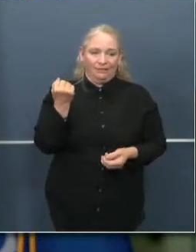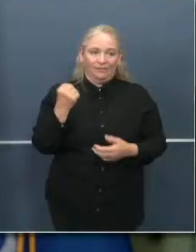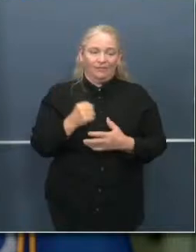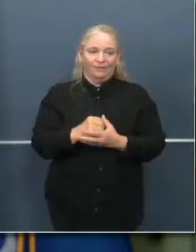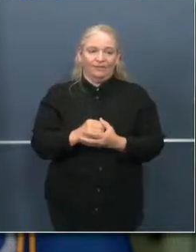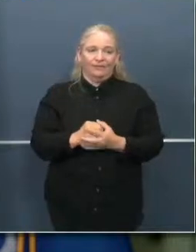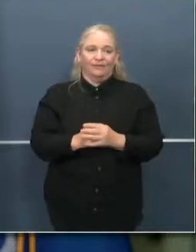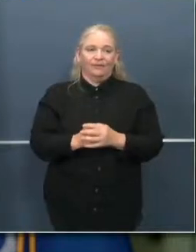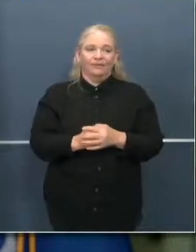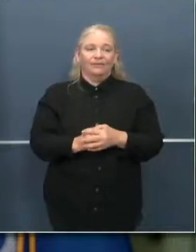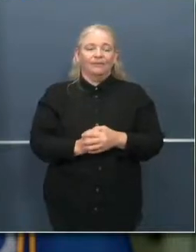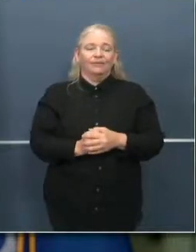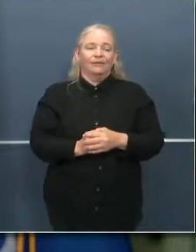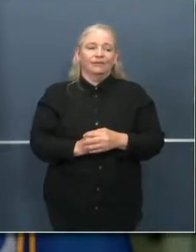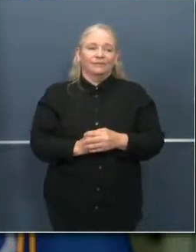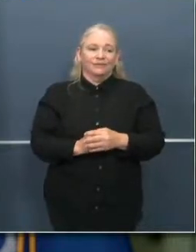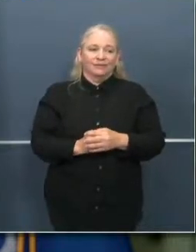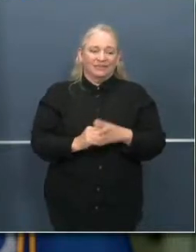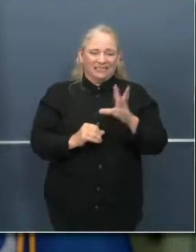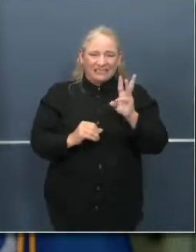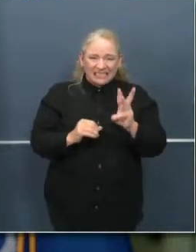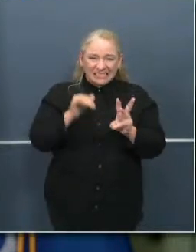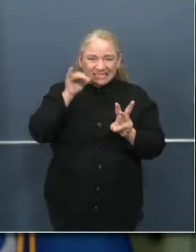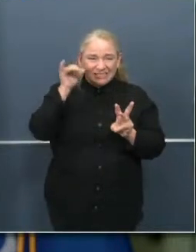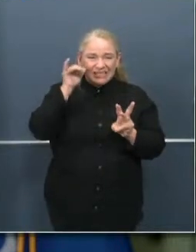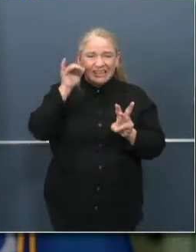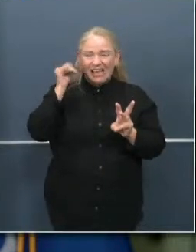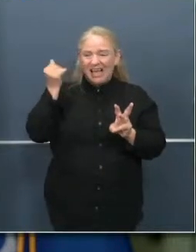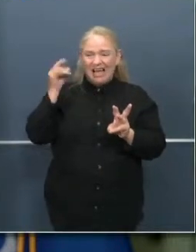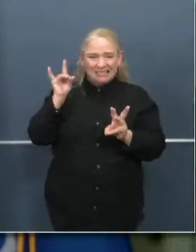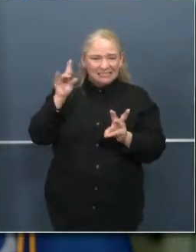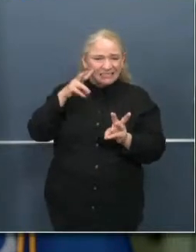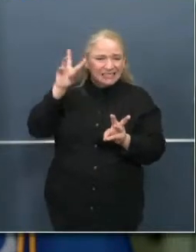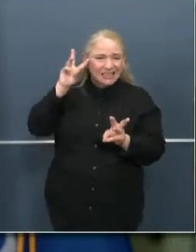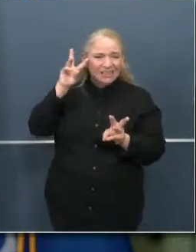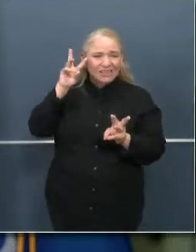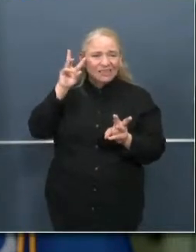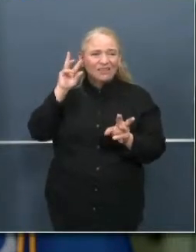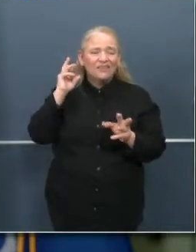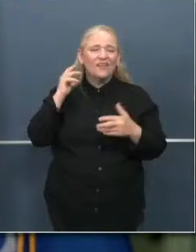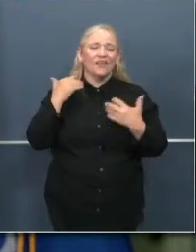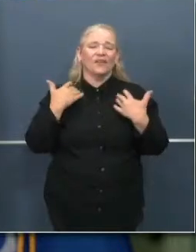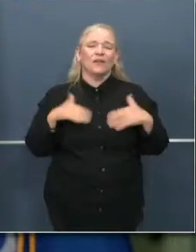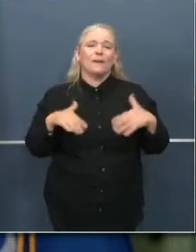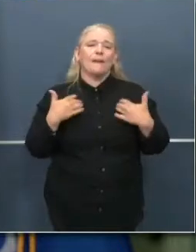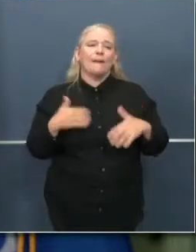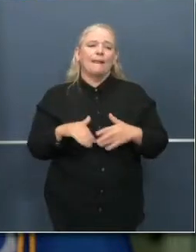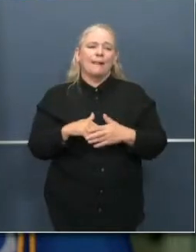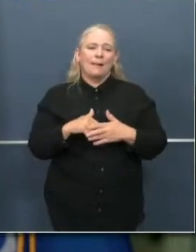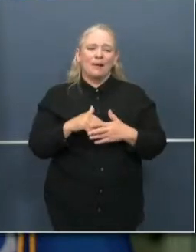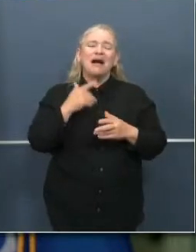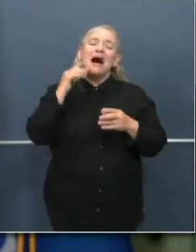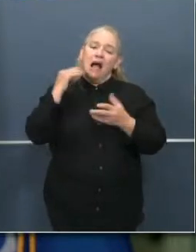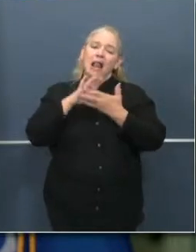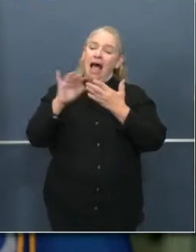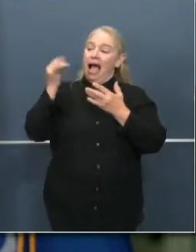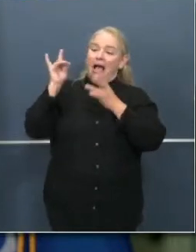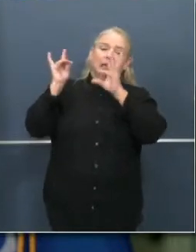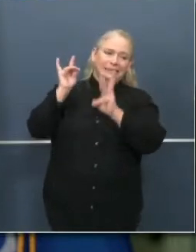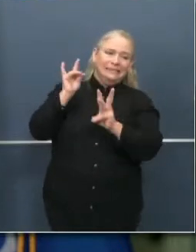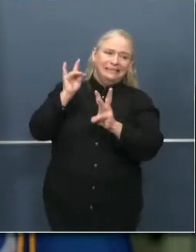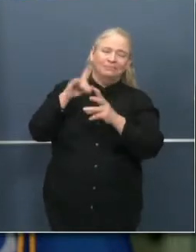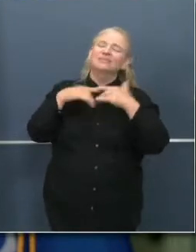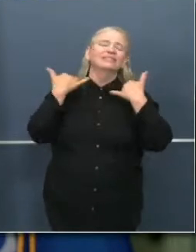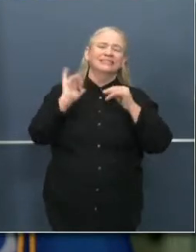some time. The 18 reflects that as well, but that's 18 lives, 6 additional lives, 24 lives